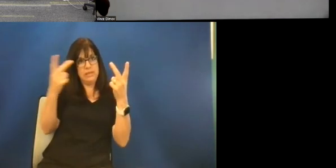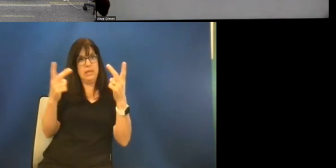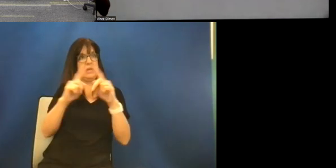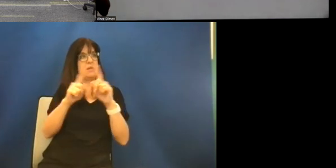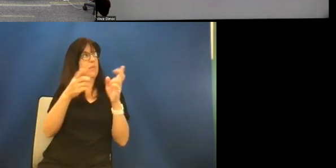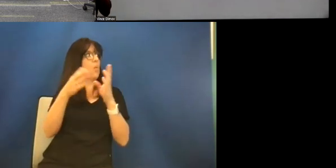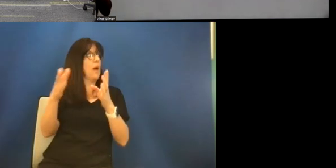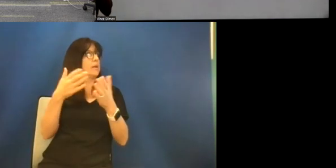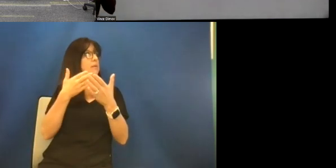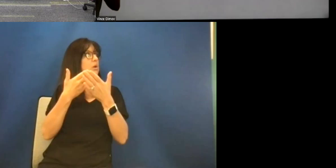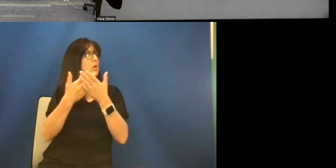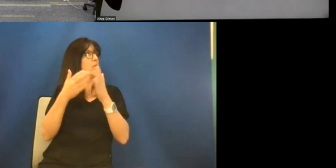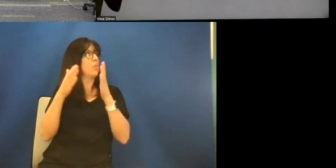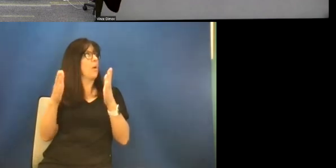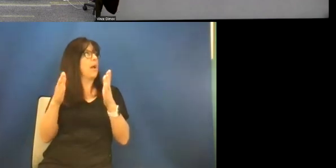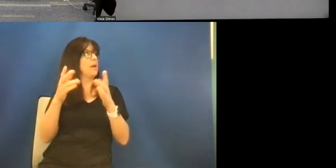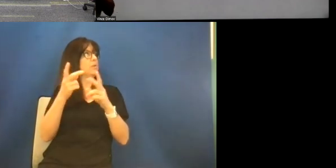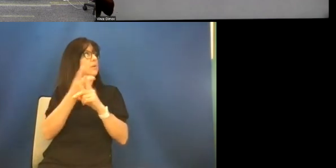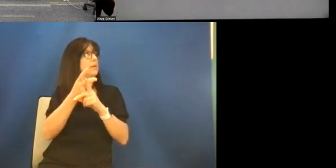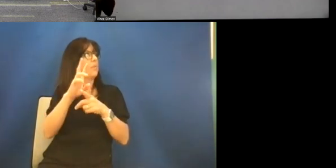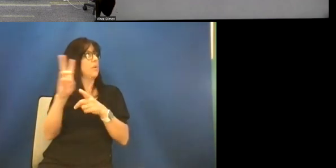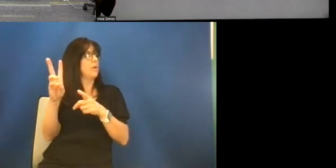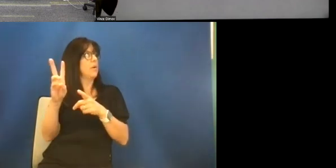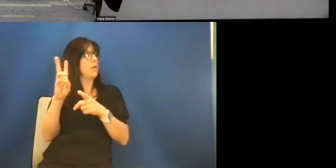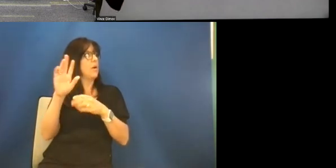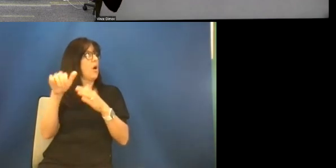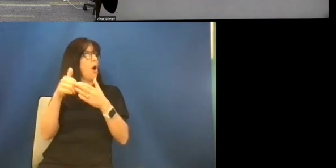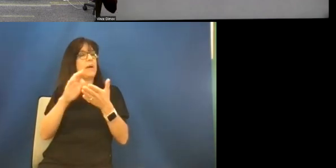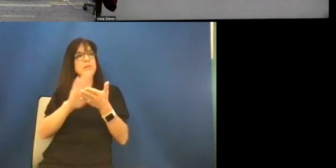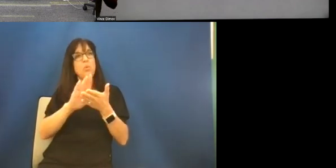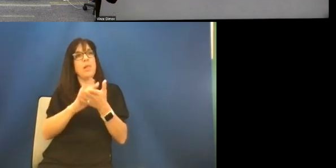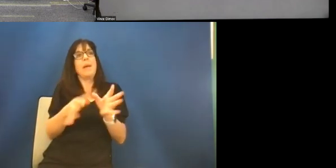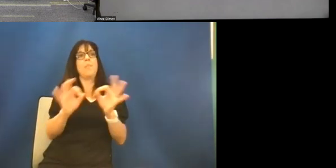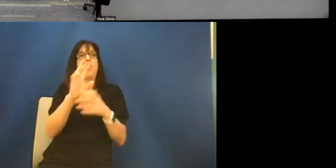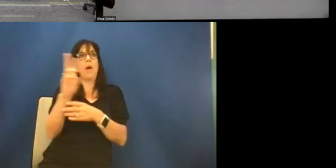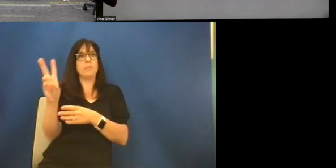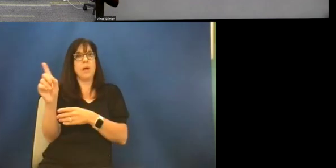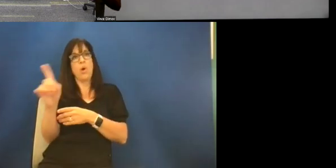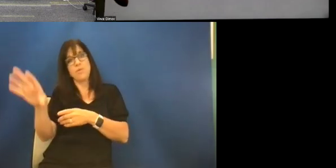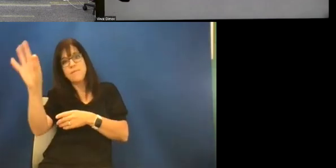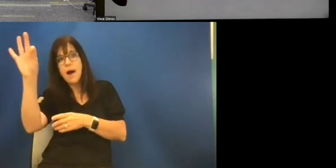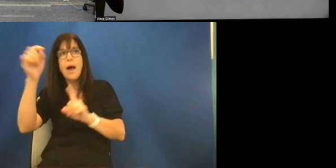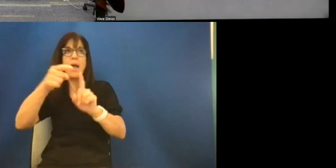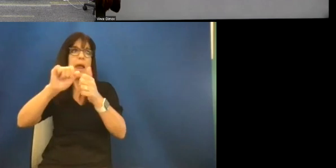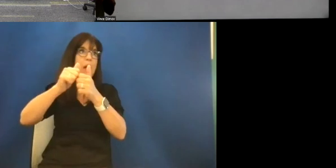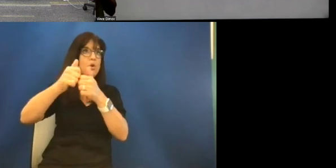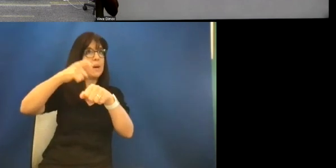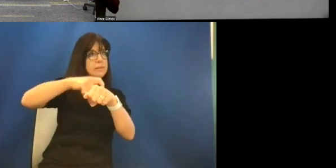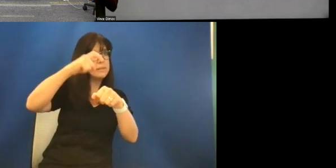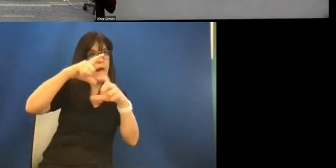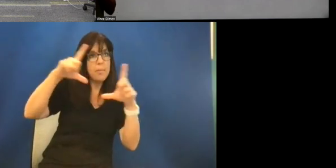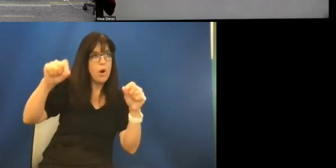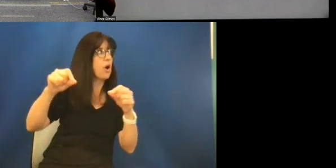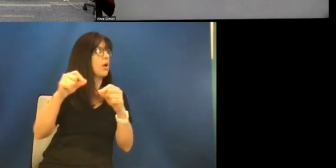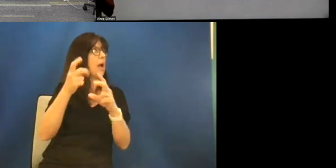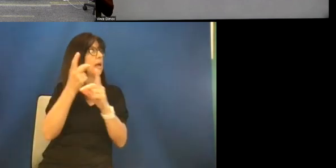way. It's a good way to keep websites, like that's where I keep all my school important websites that we need, like where to find, how to do my time card and how to,